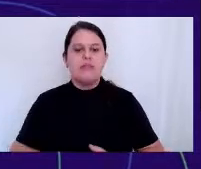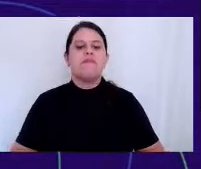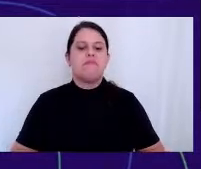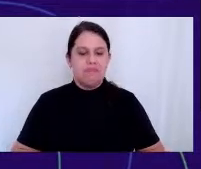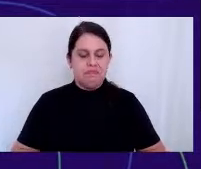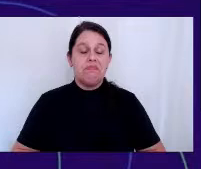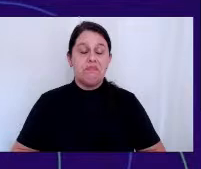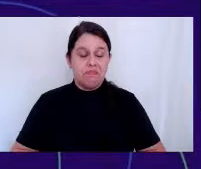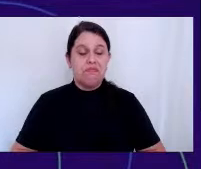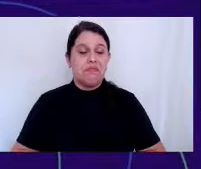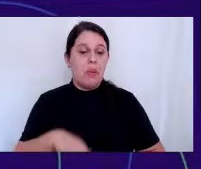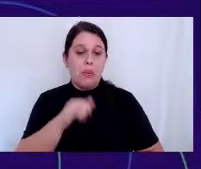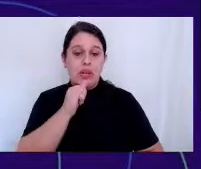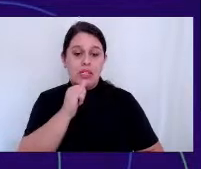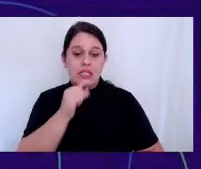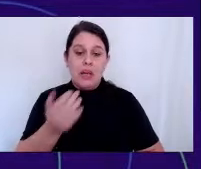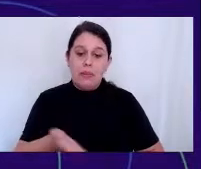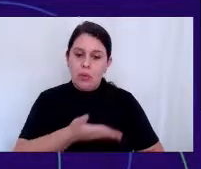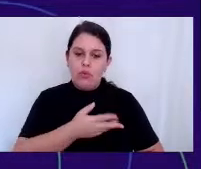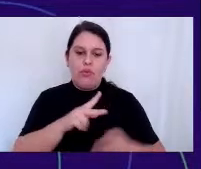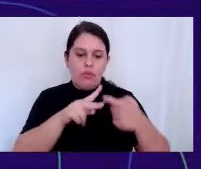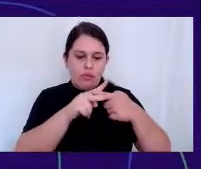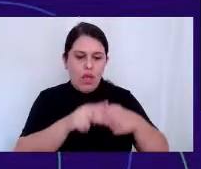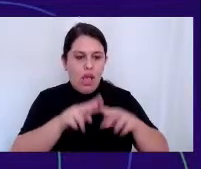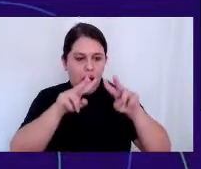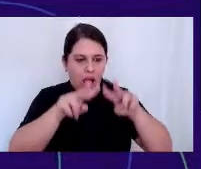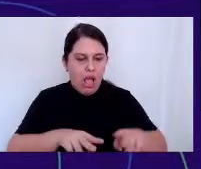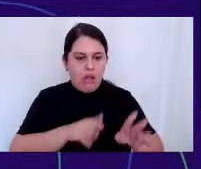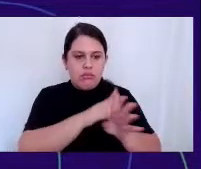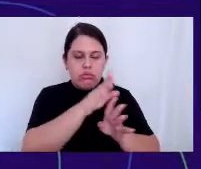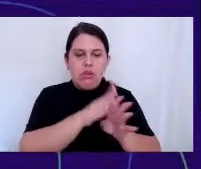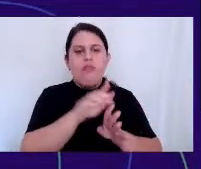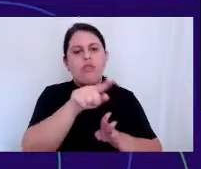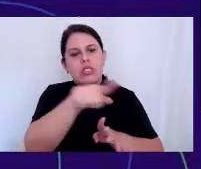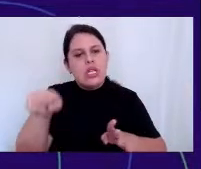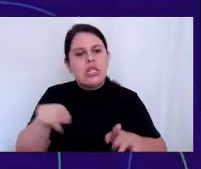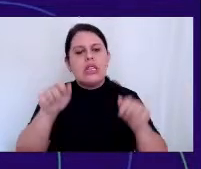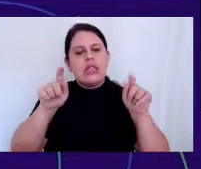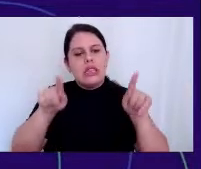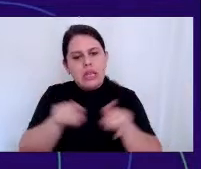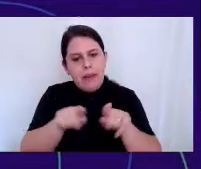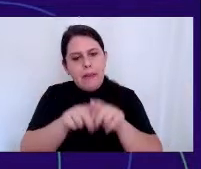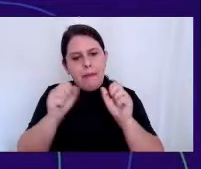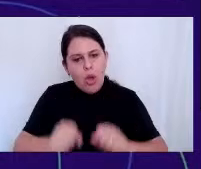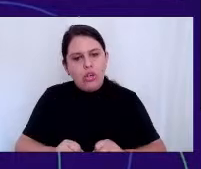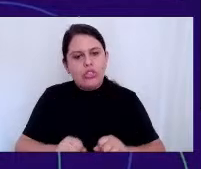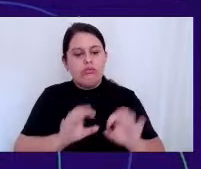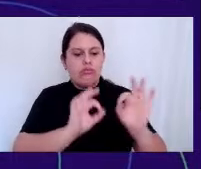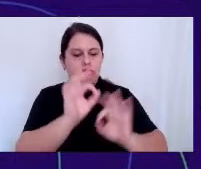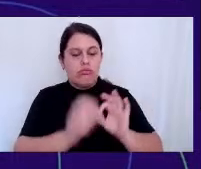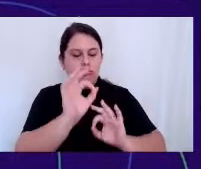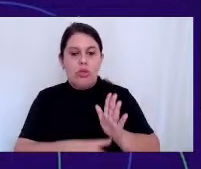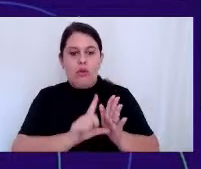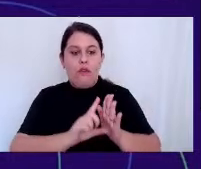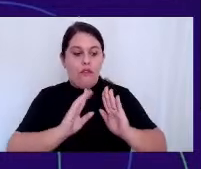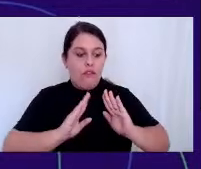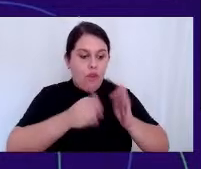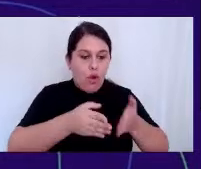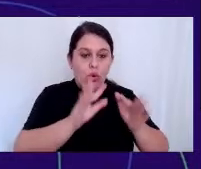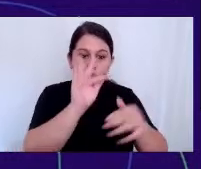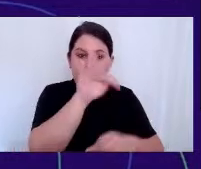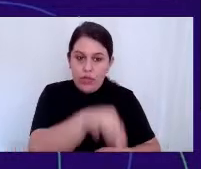also support with backward mapping. This is where you focus on the end objective, and then from the end objective, you construct